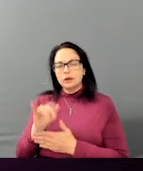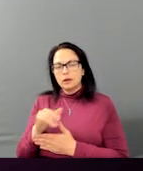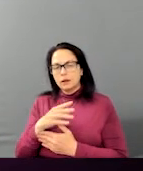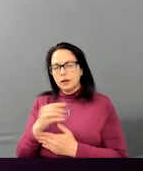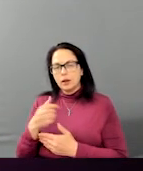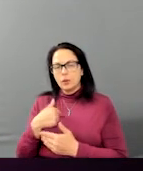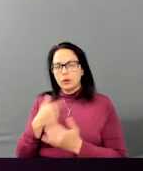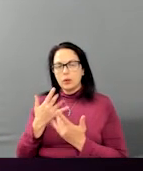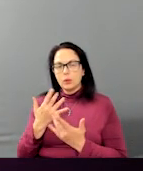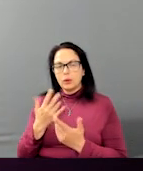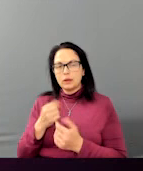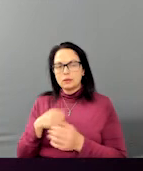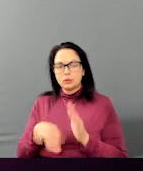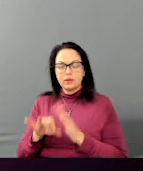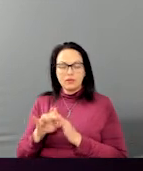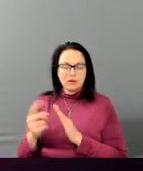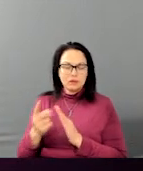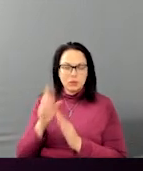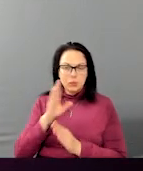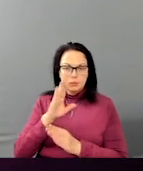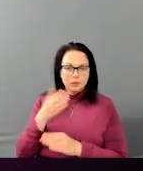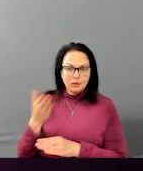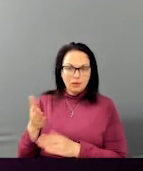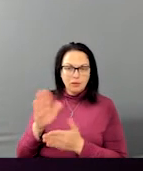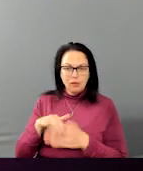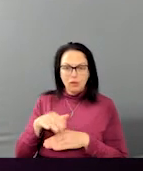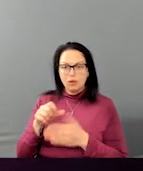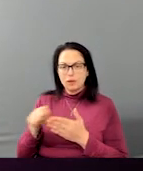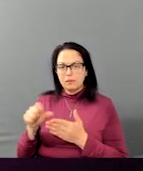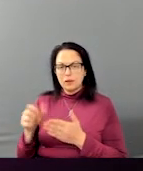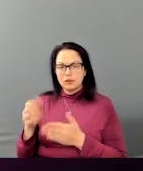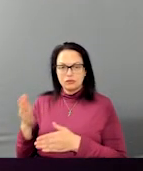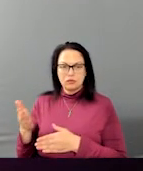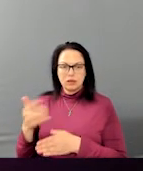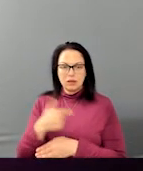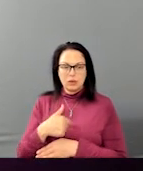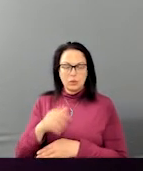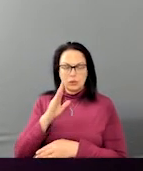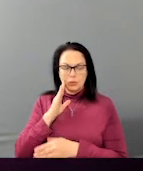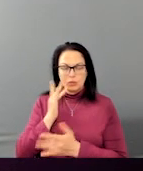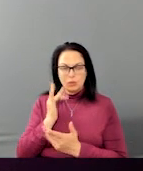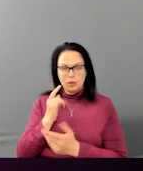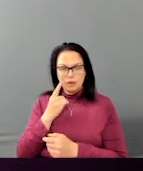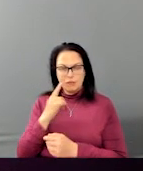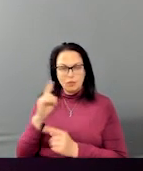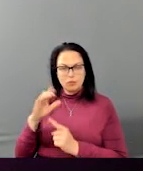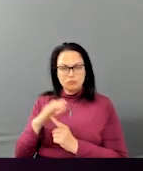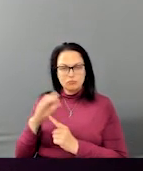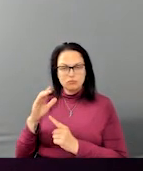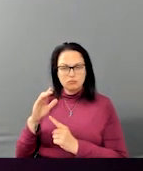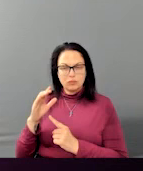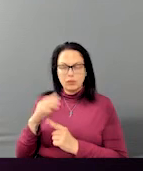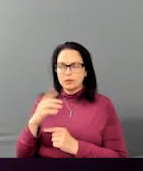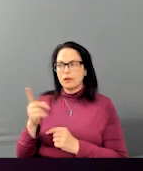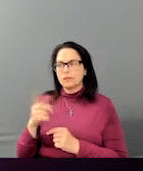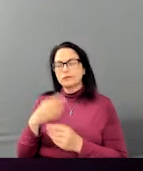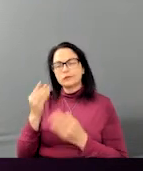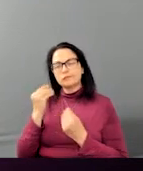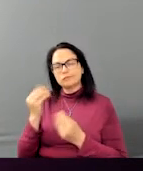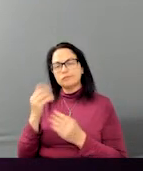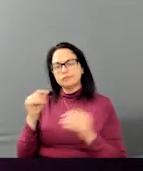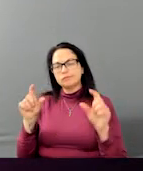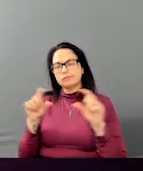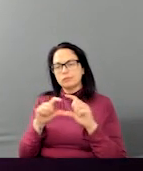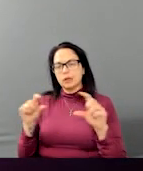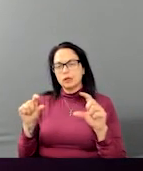find something that'll be on the page. In this case, we'll wait for the championship info header. That's like an H4